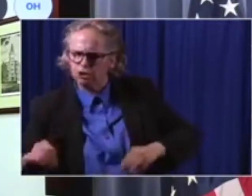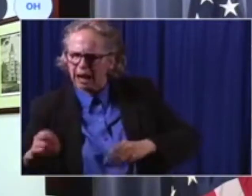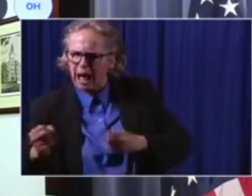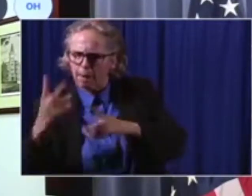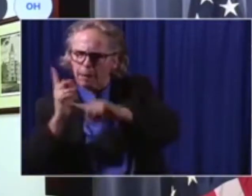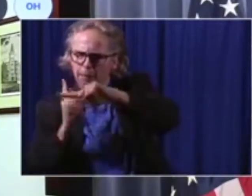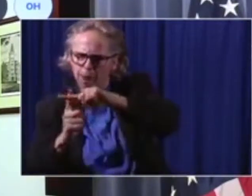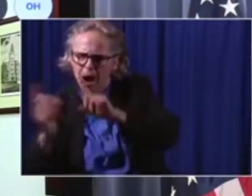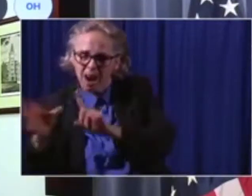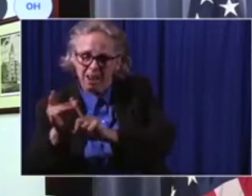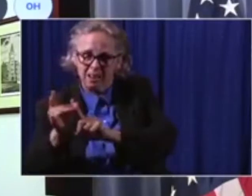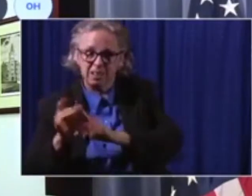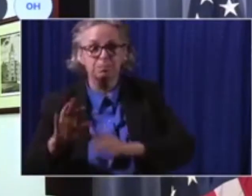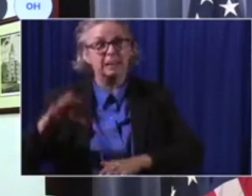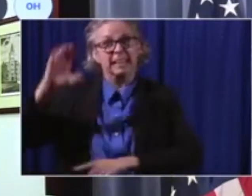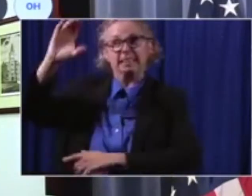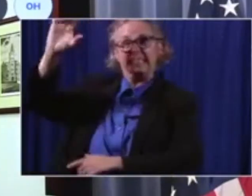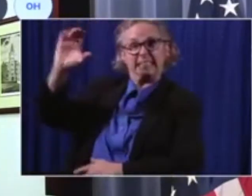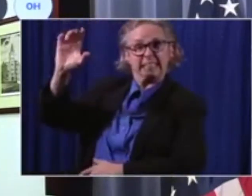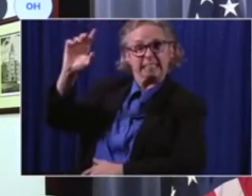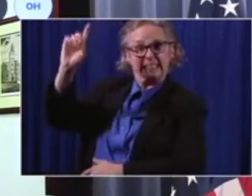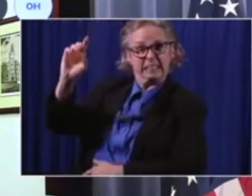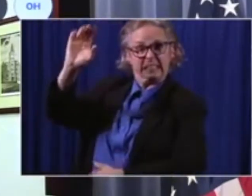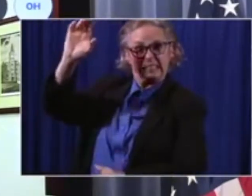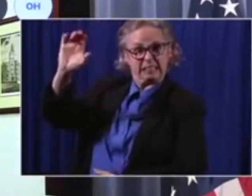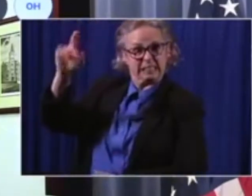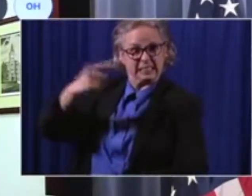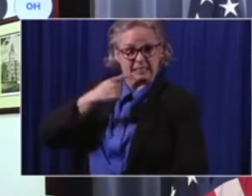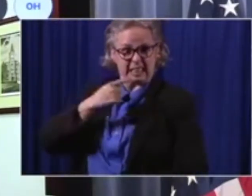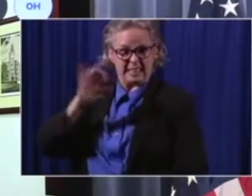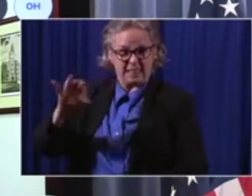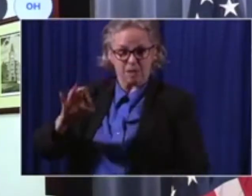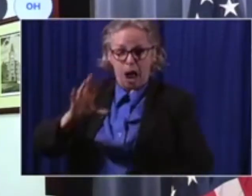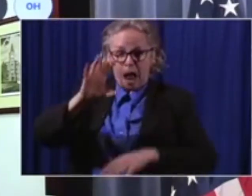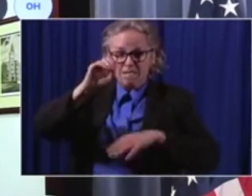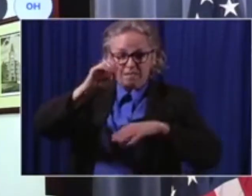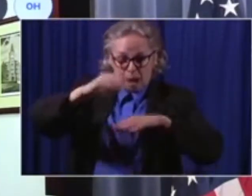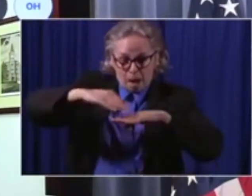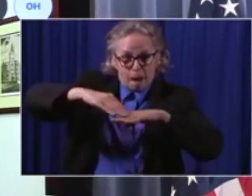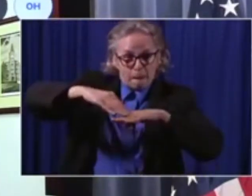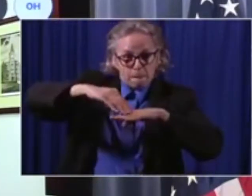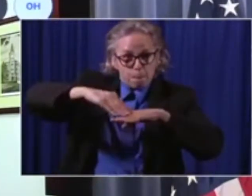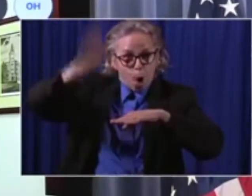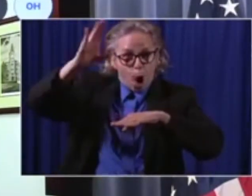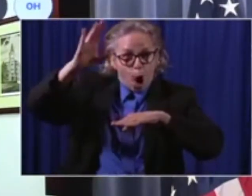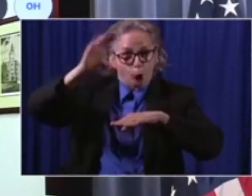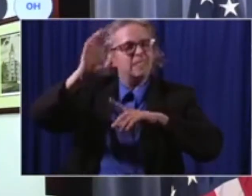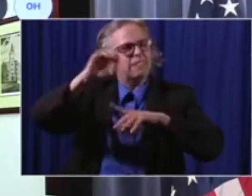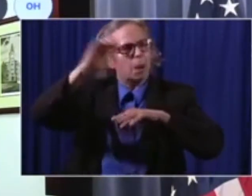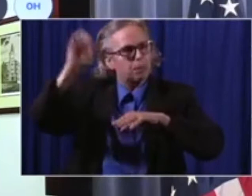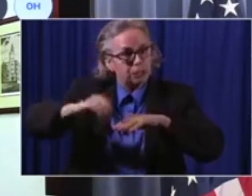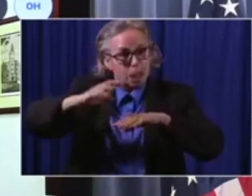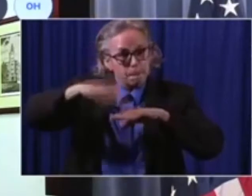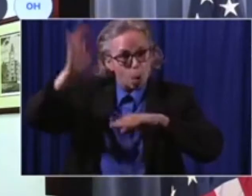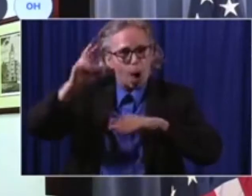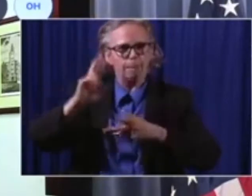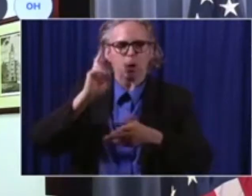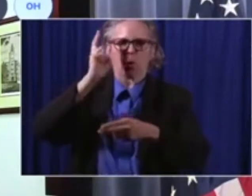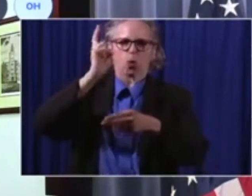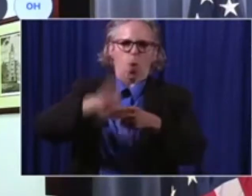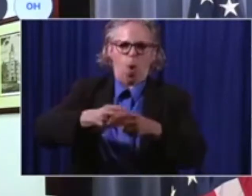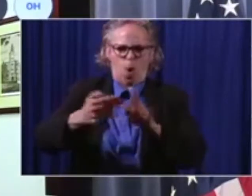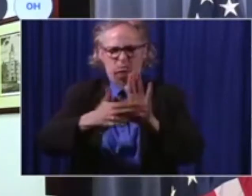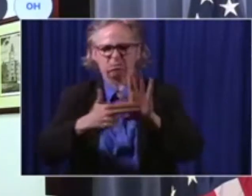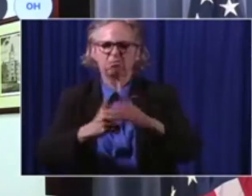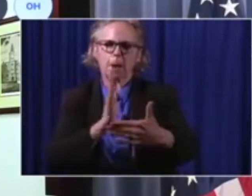50 cases per 100,000 in the past 2 weeks would be considered moderately high incidence of new cases. Anything above